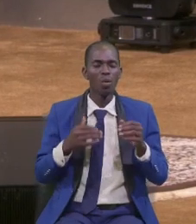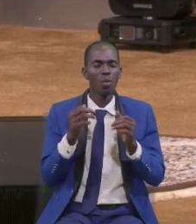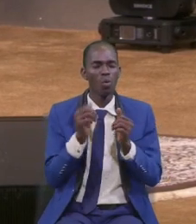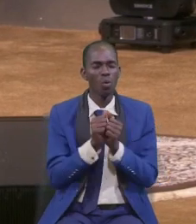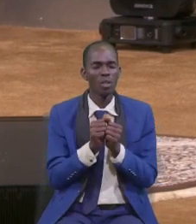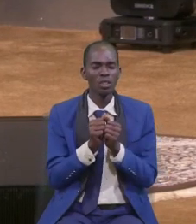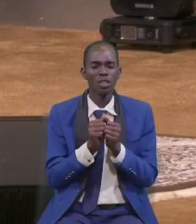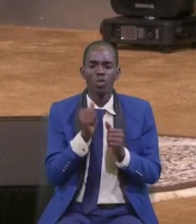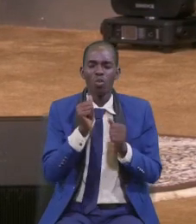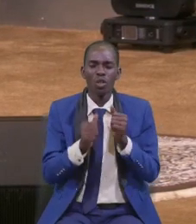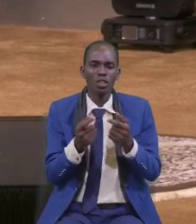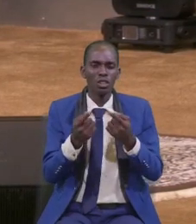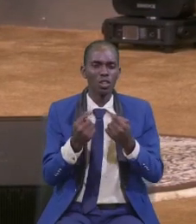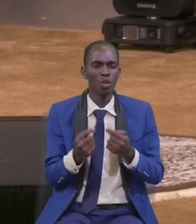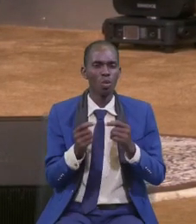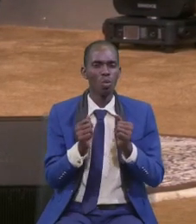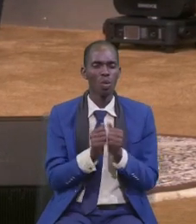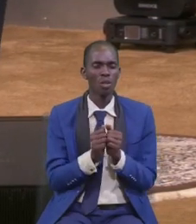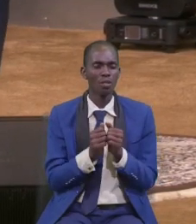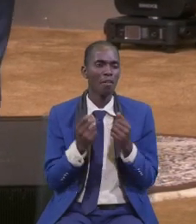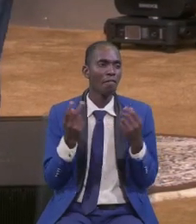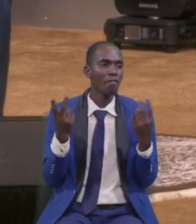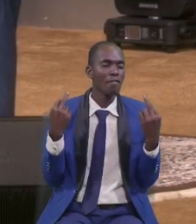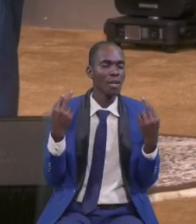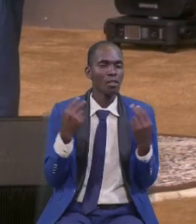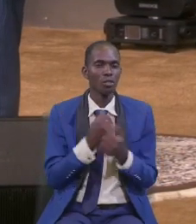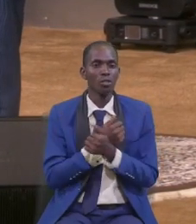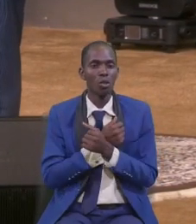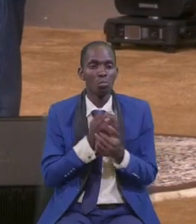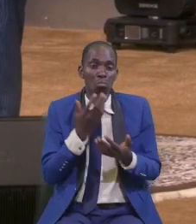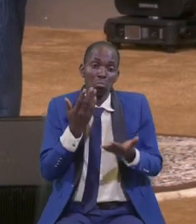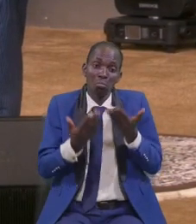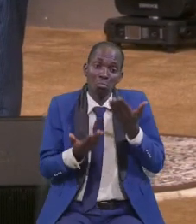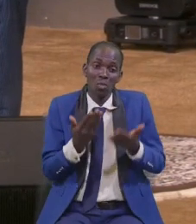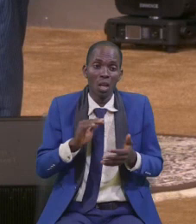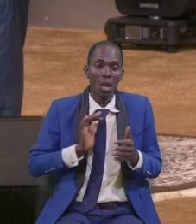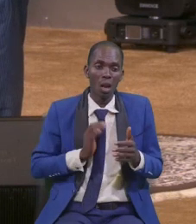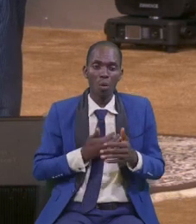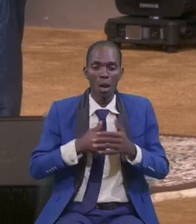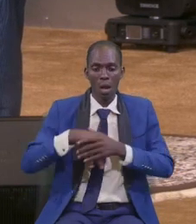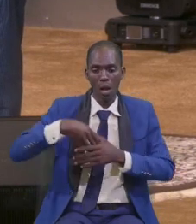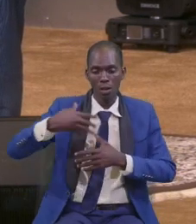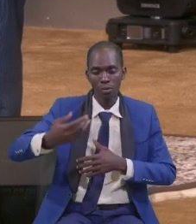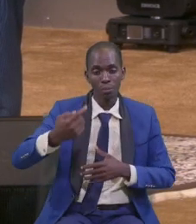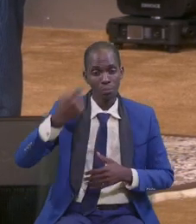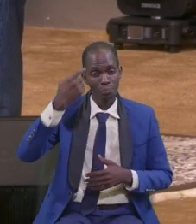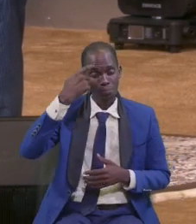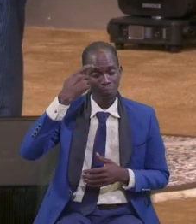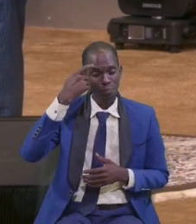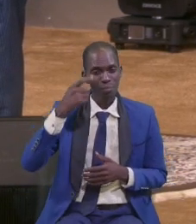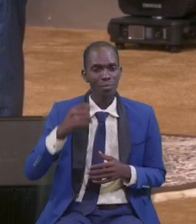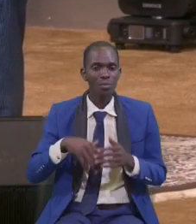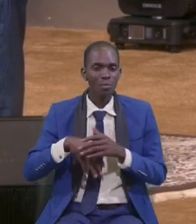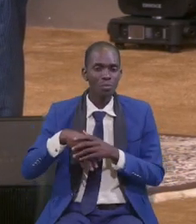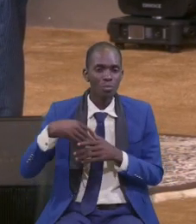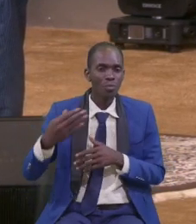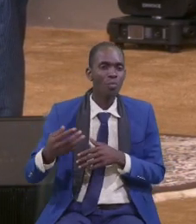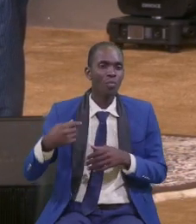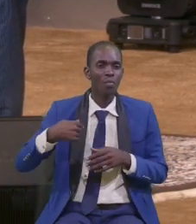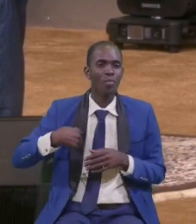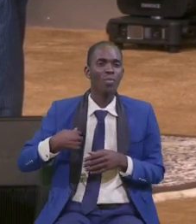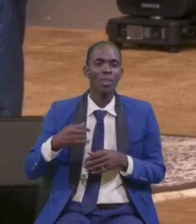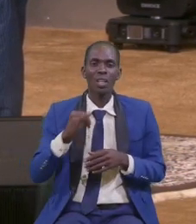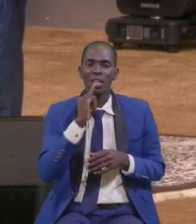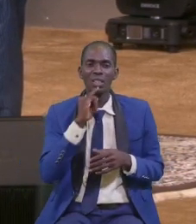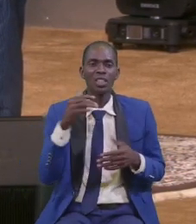not, but though our outward man perish, yet the inward man is